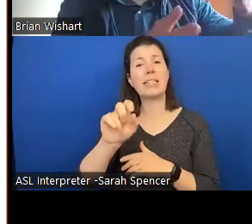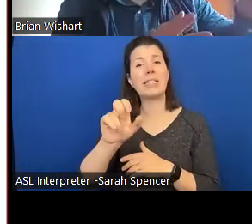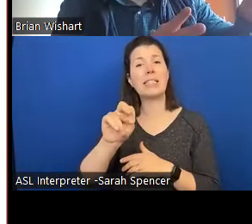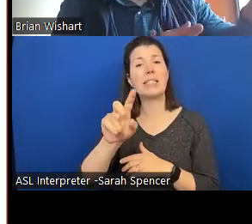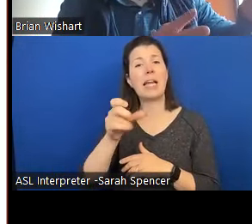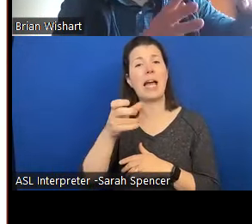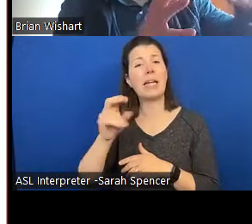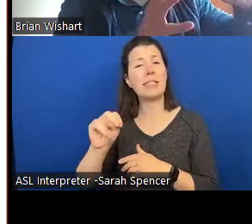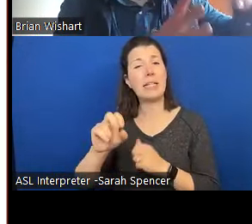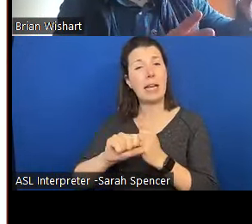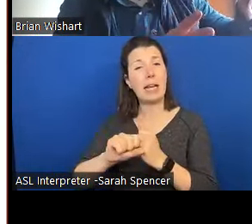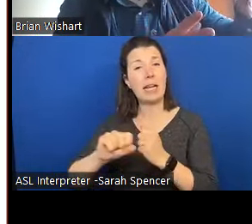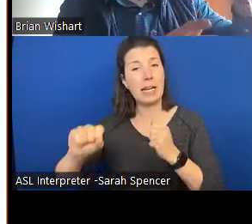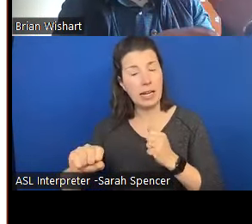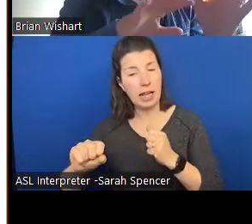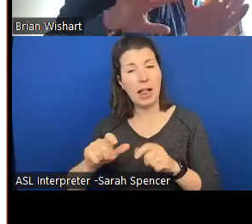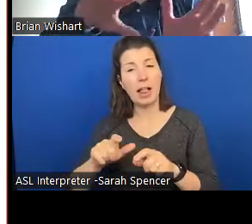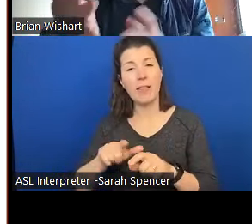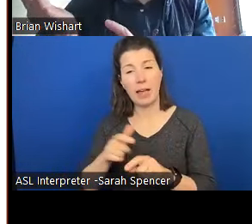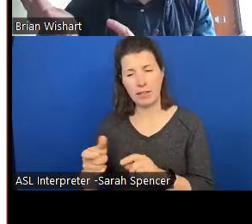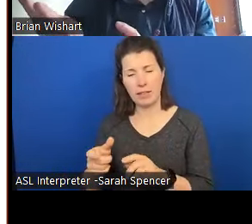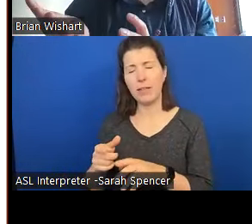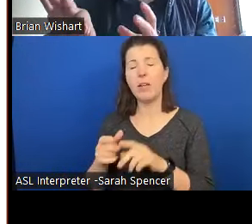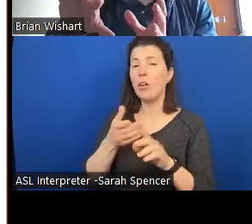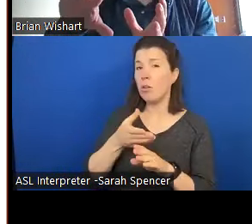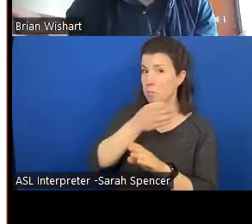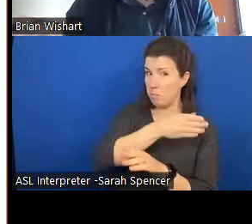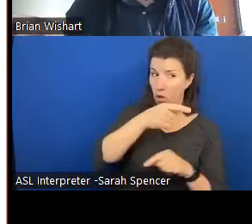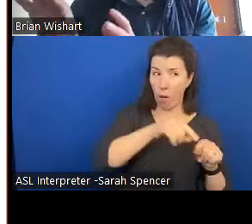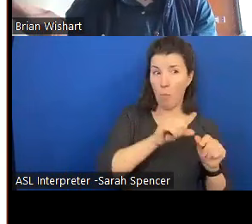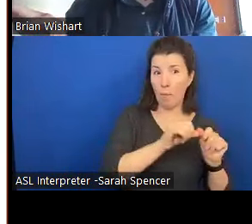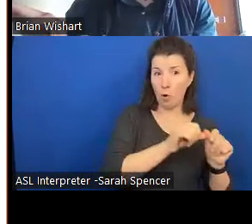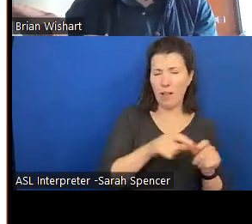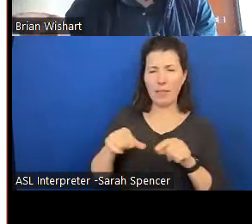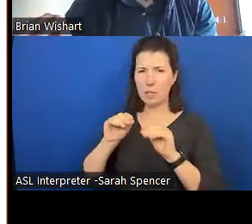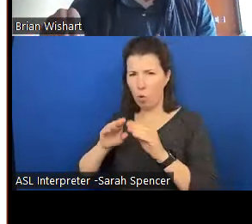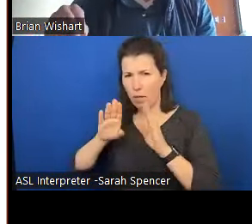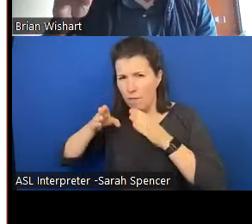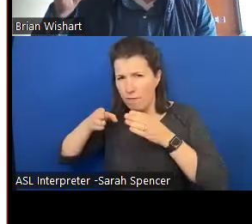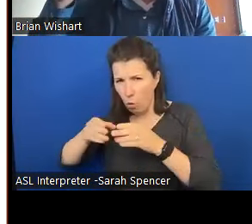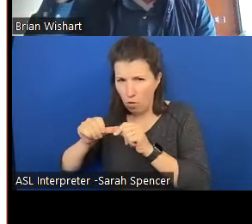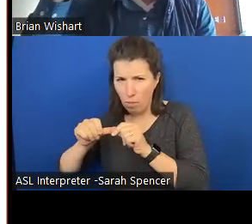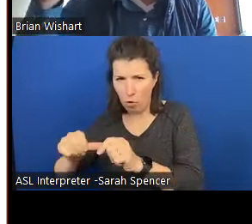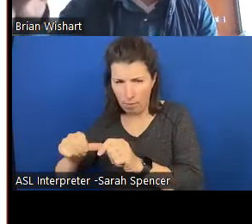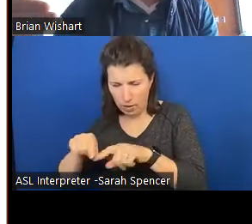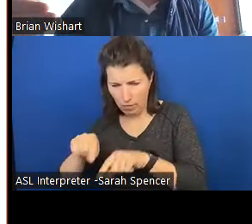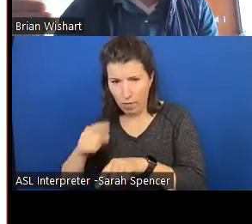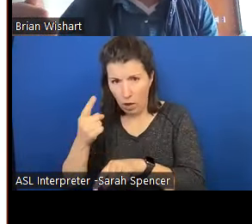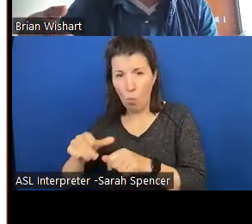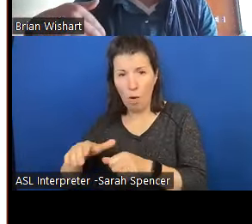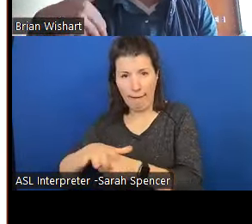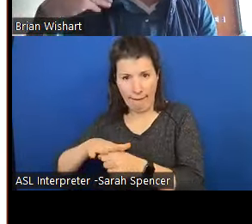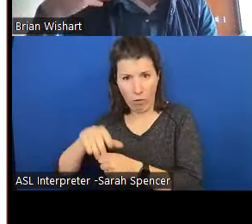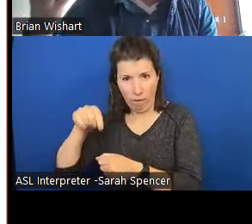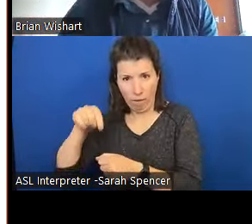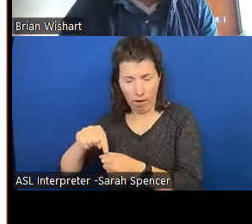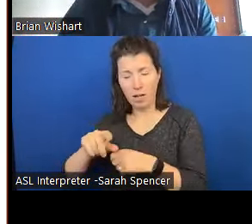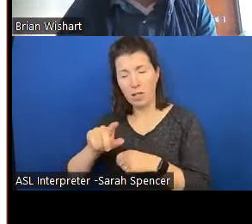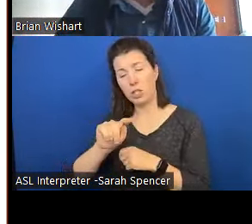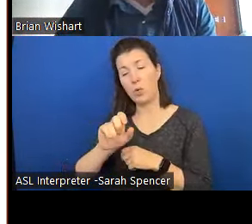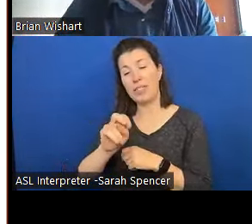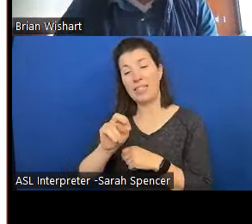last 2 in the general sort of permanent treatment. These other ones more on the focal permanent treatment. And so tendon lengthenings, you